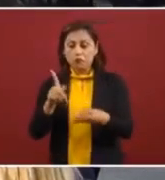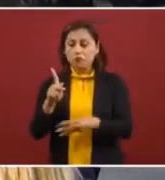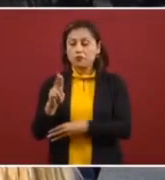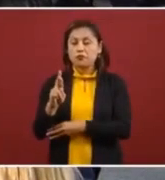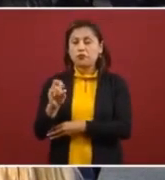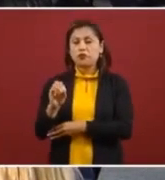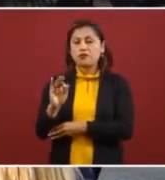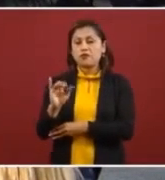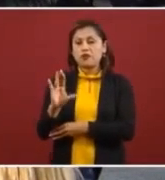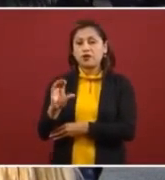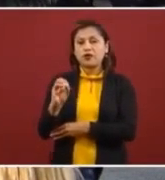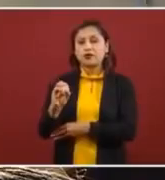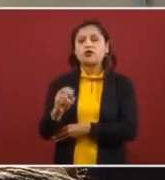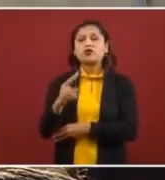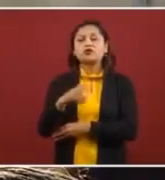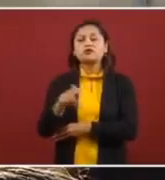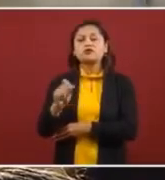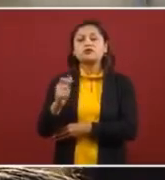were pending,